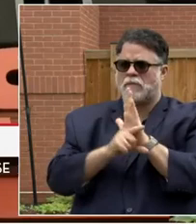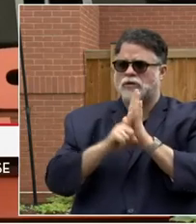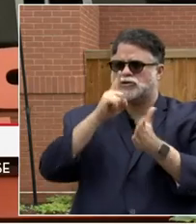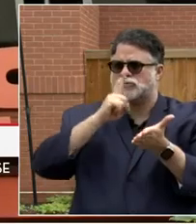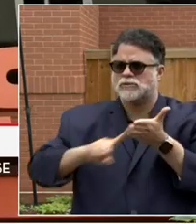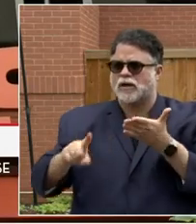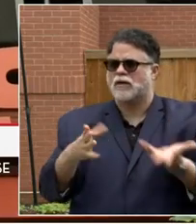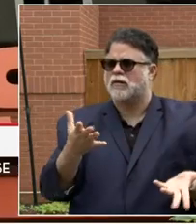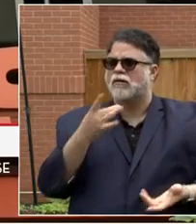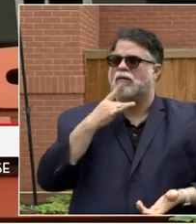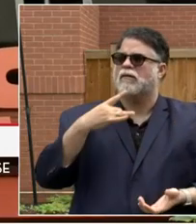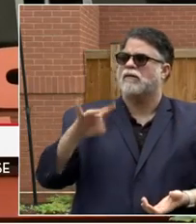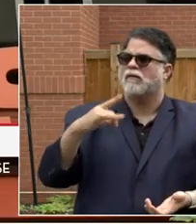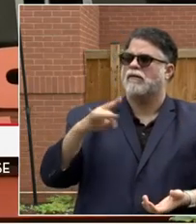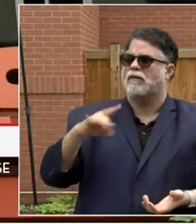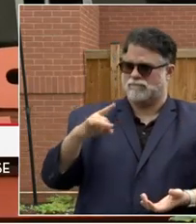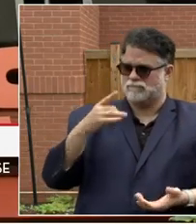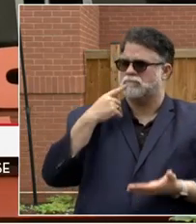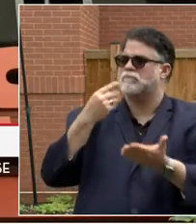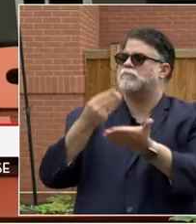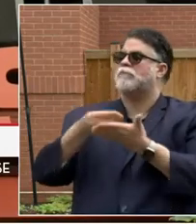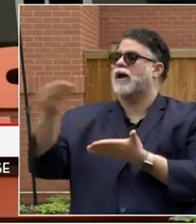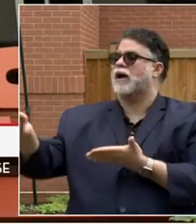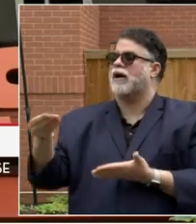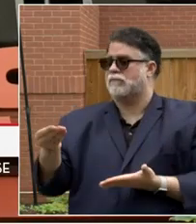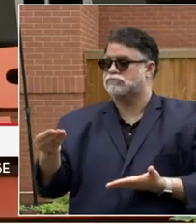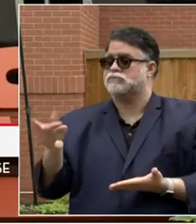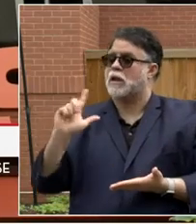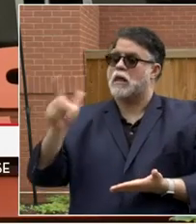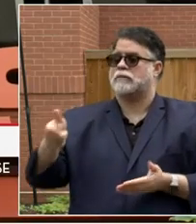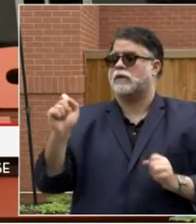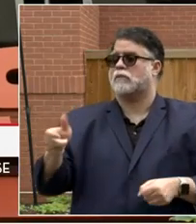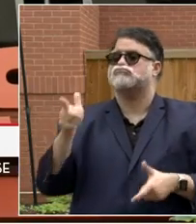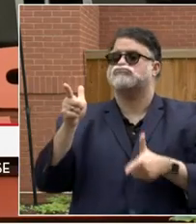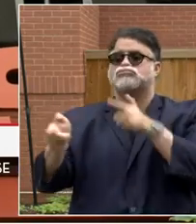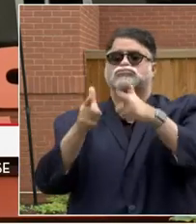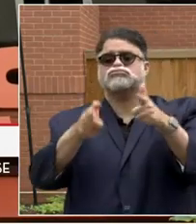up a school. Tulsa, you had somebody do it that same day.